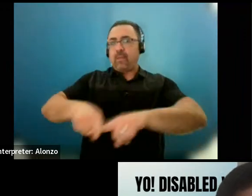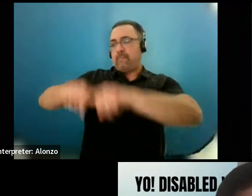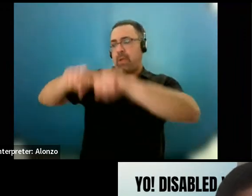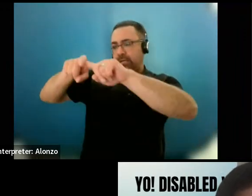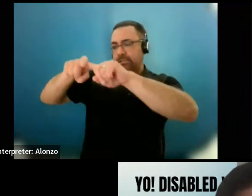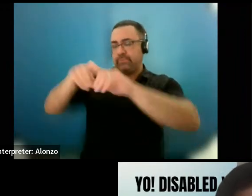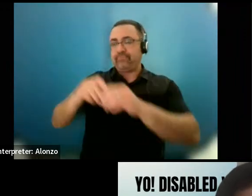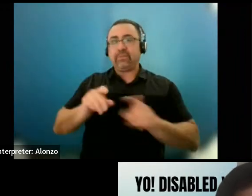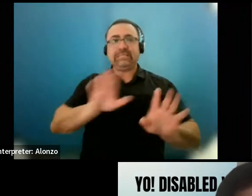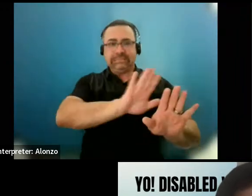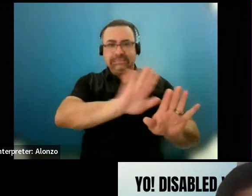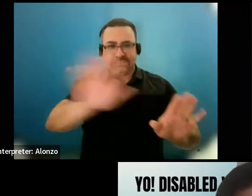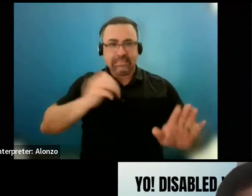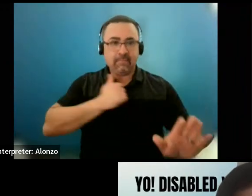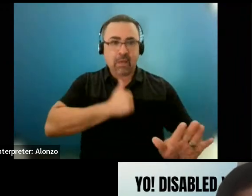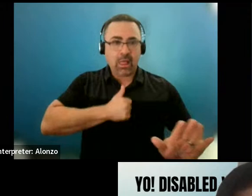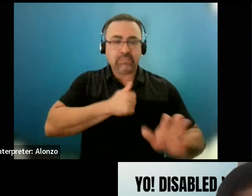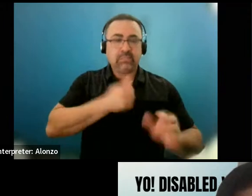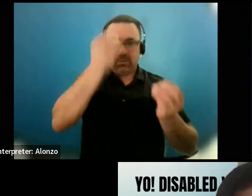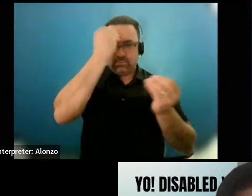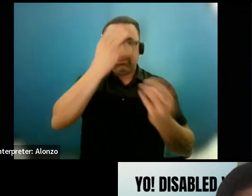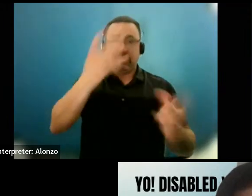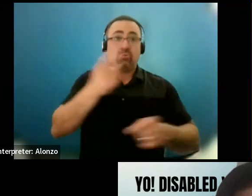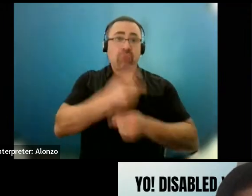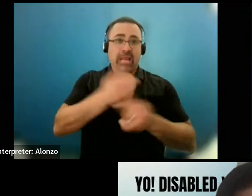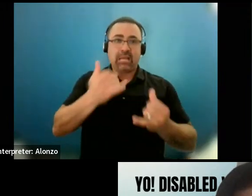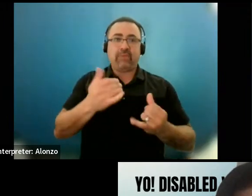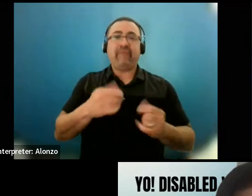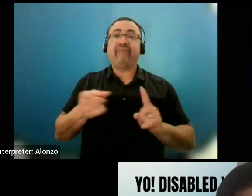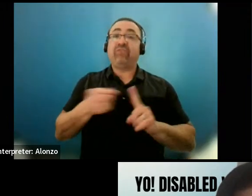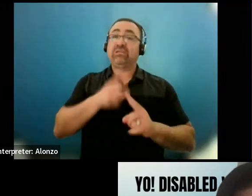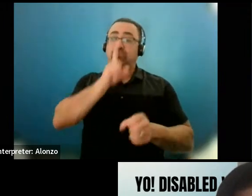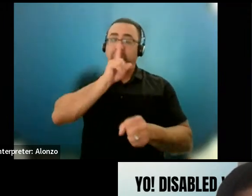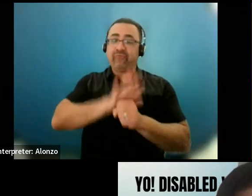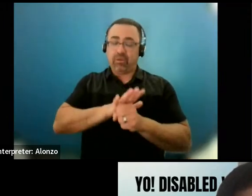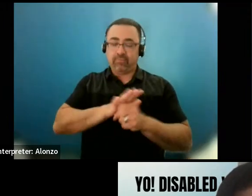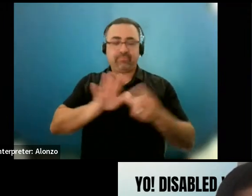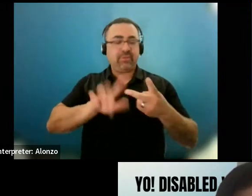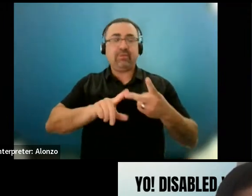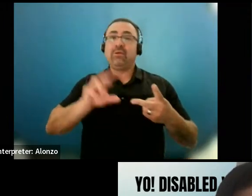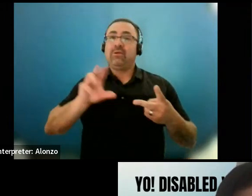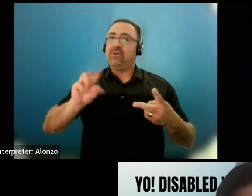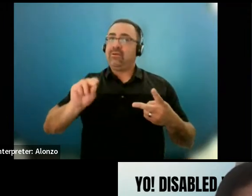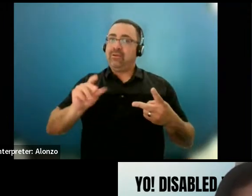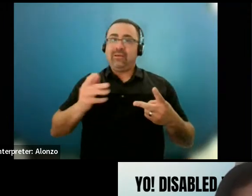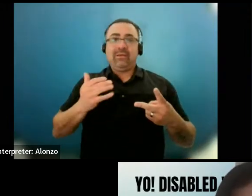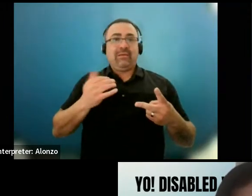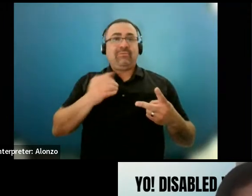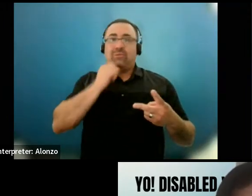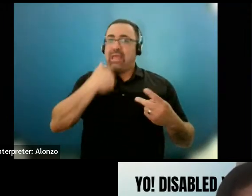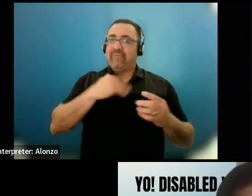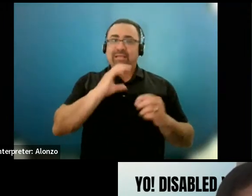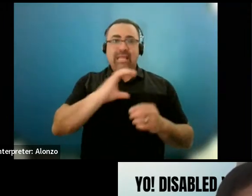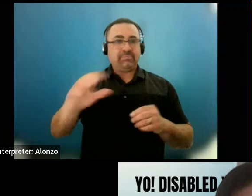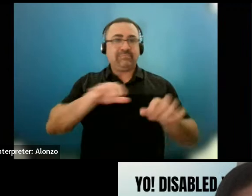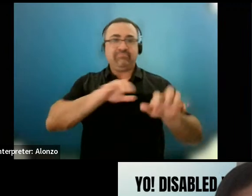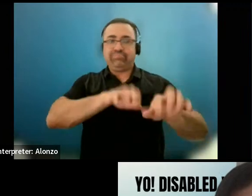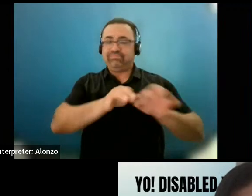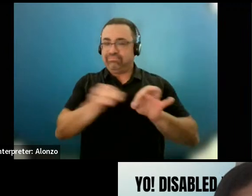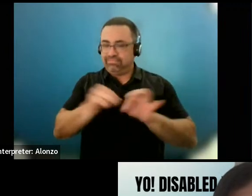to apologize right now, because one, I should have confirmed this. Two, no, that we do not have captioning, and we